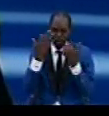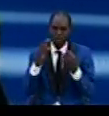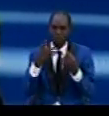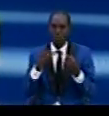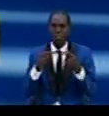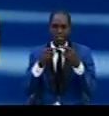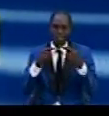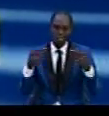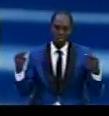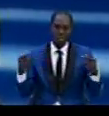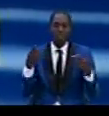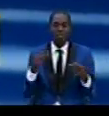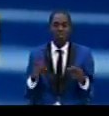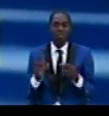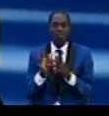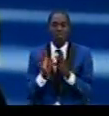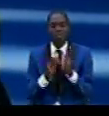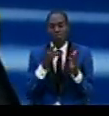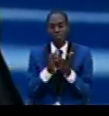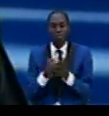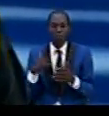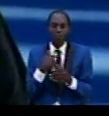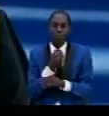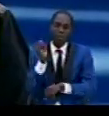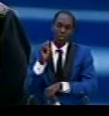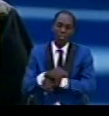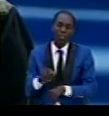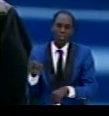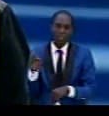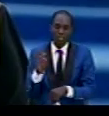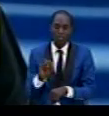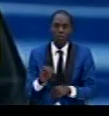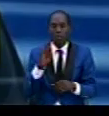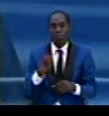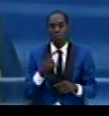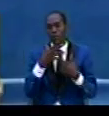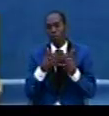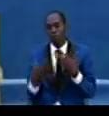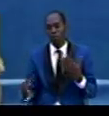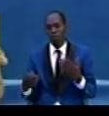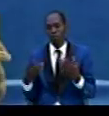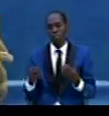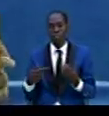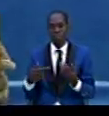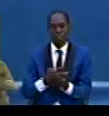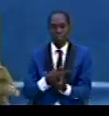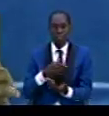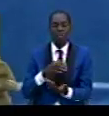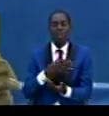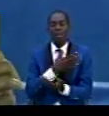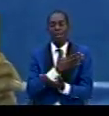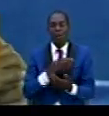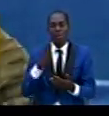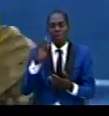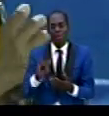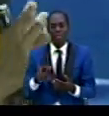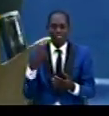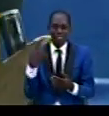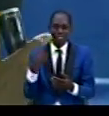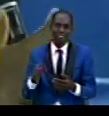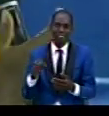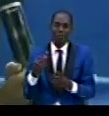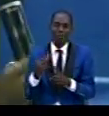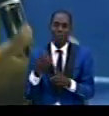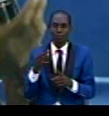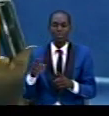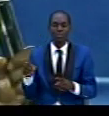that they overcame me by the blood of the Lamb and by the word of their testimony. Your name I am and just address. Hearing the name of what